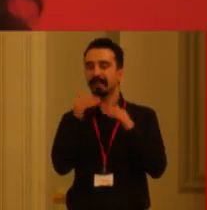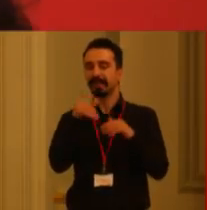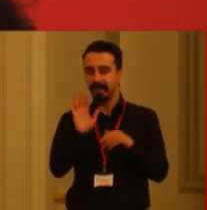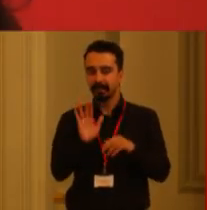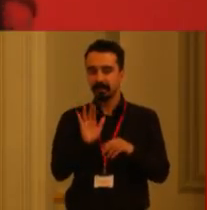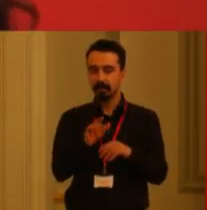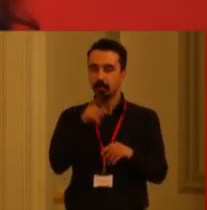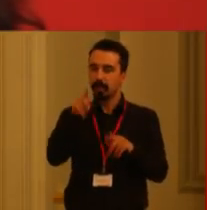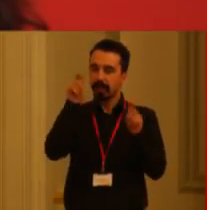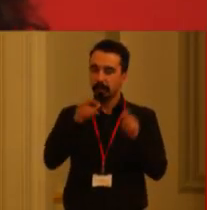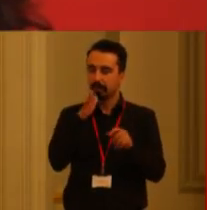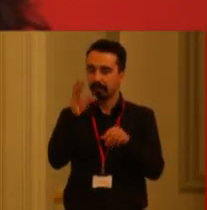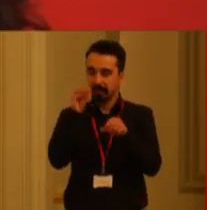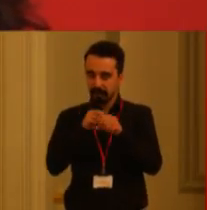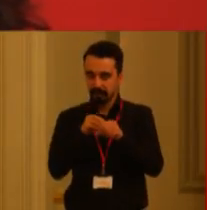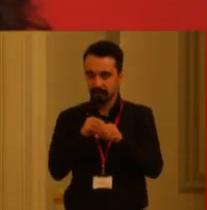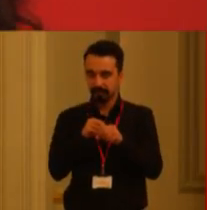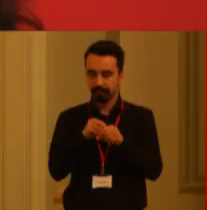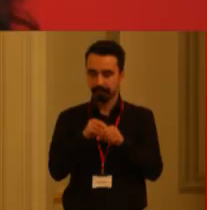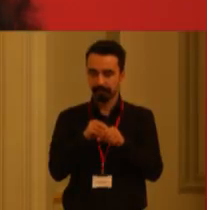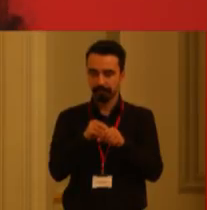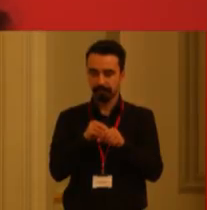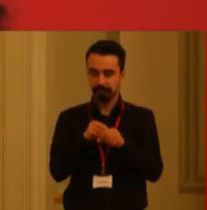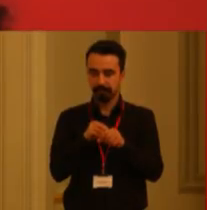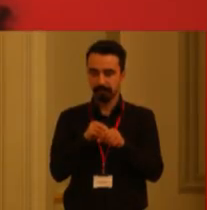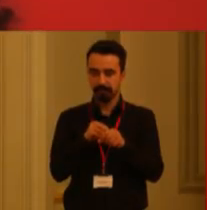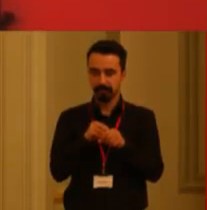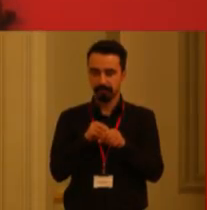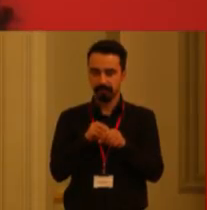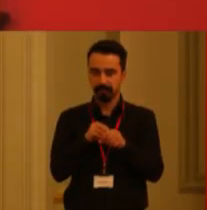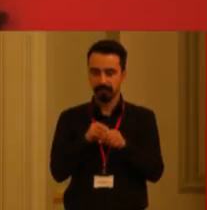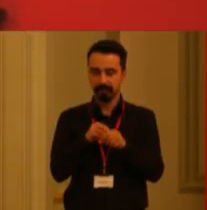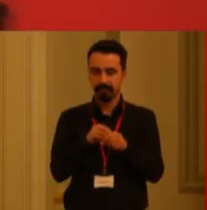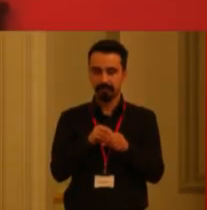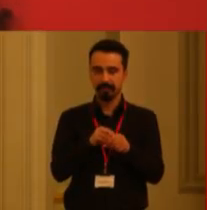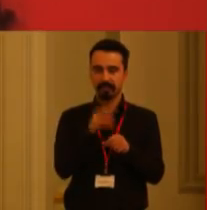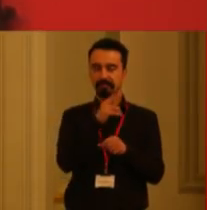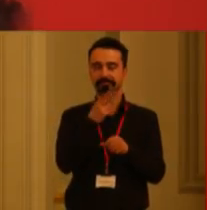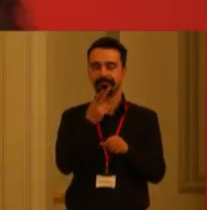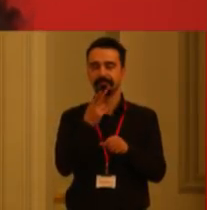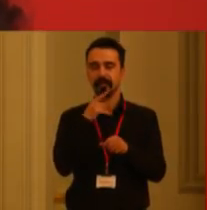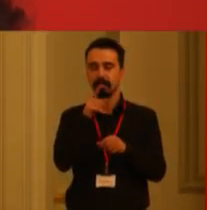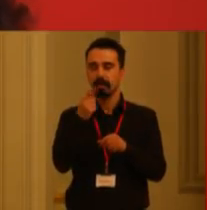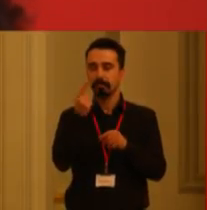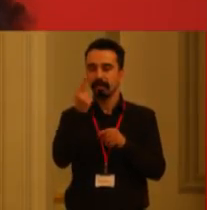family. It's not actually a voluntary compliance